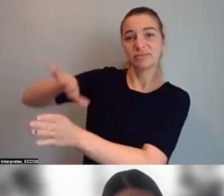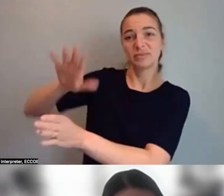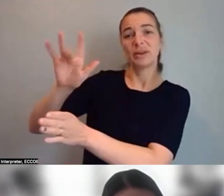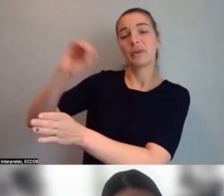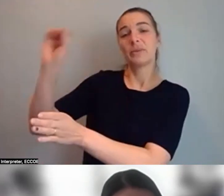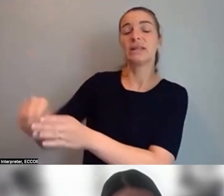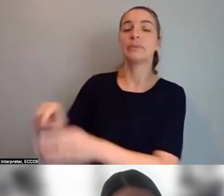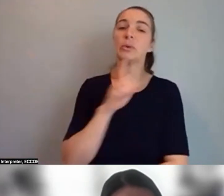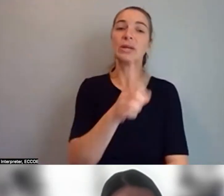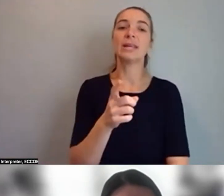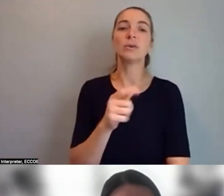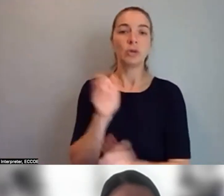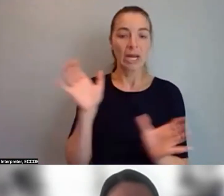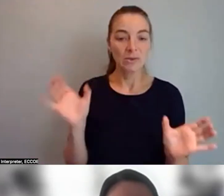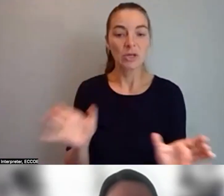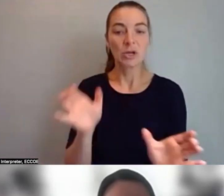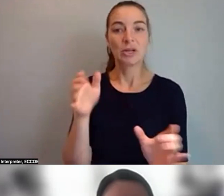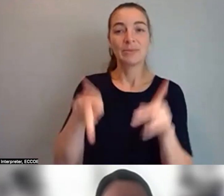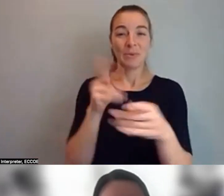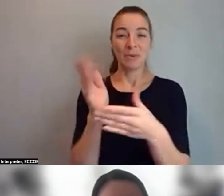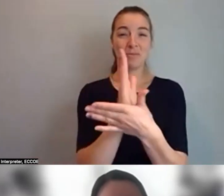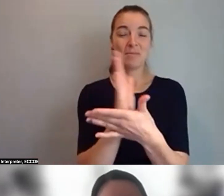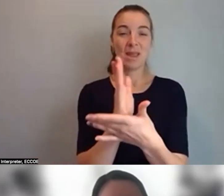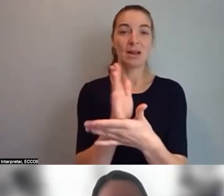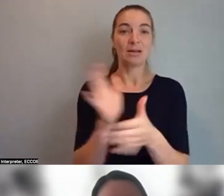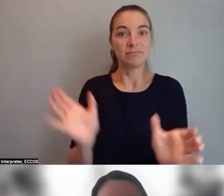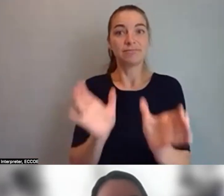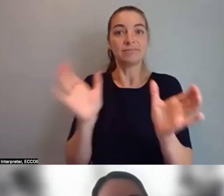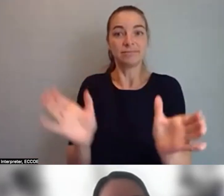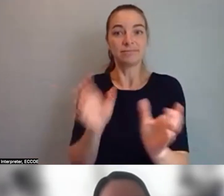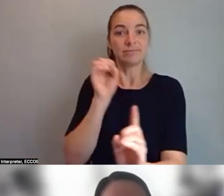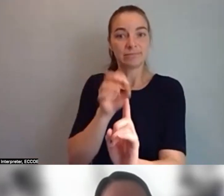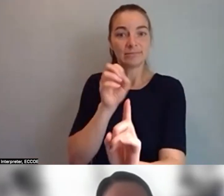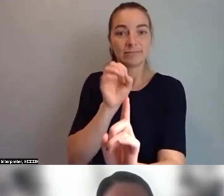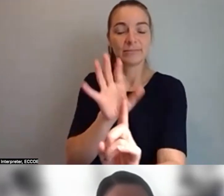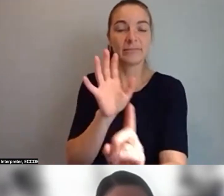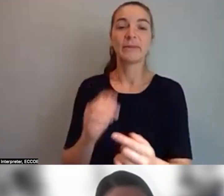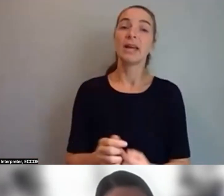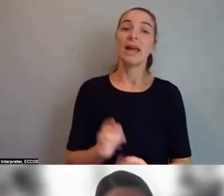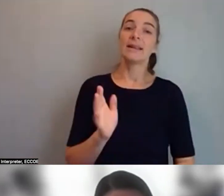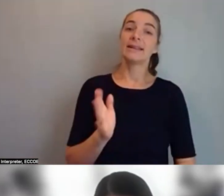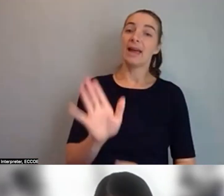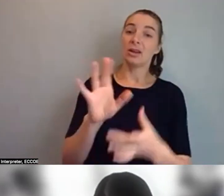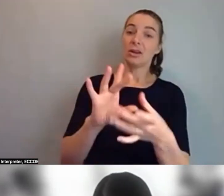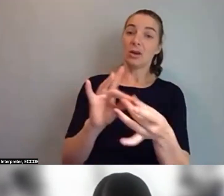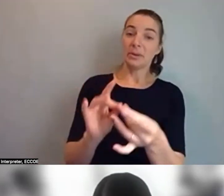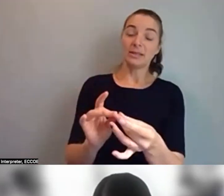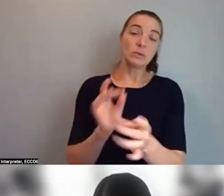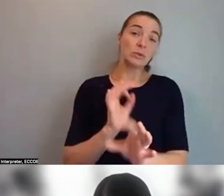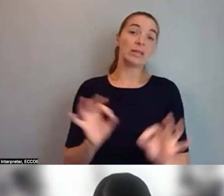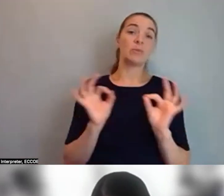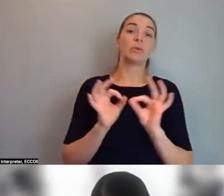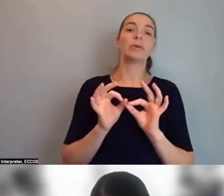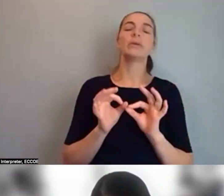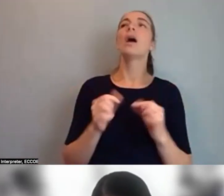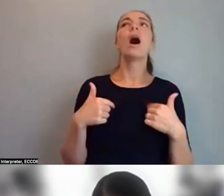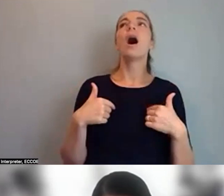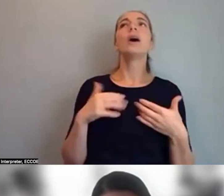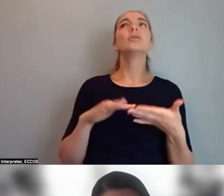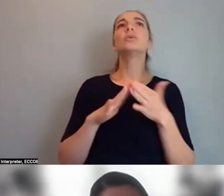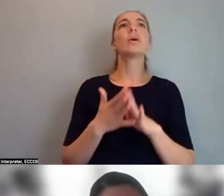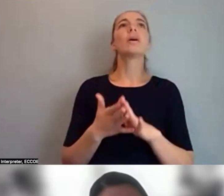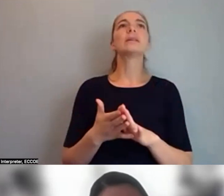important and reminds us, like, we don't want to end up in having a kind of simplistic, like, oh, well, Trump was